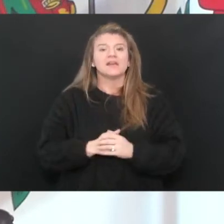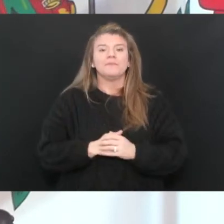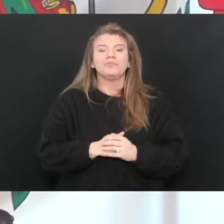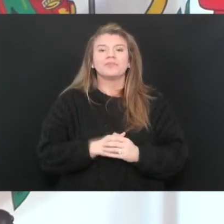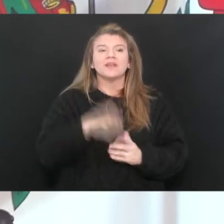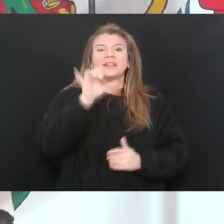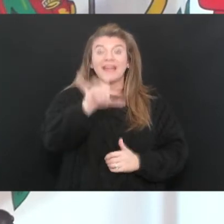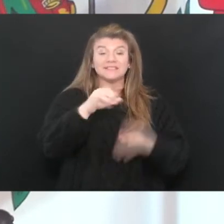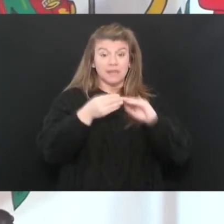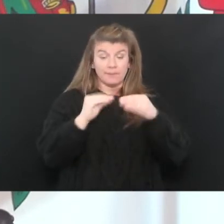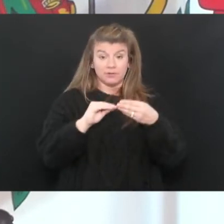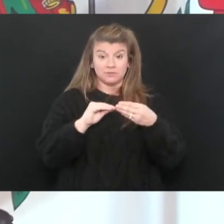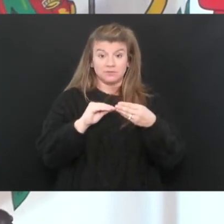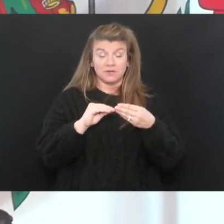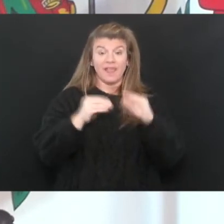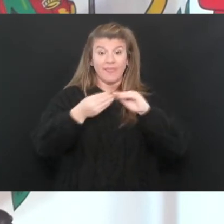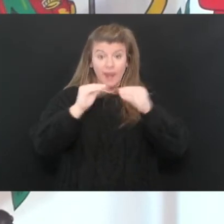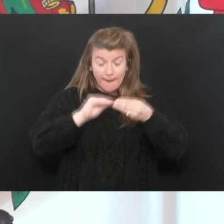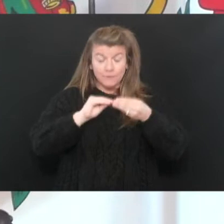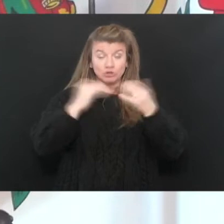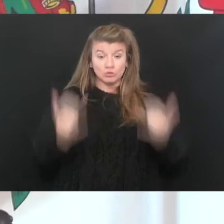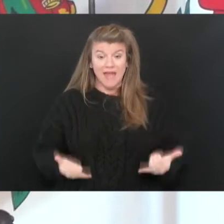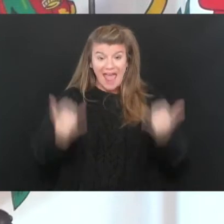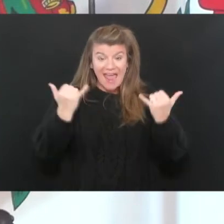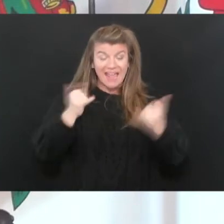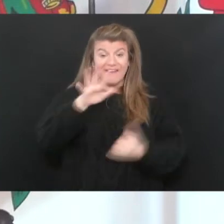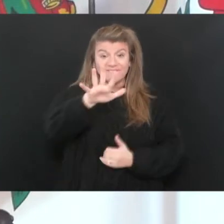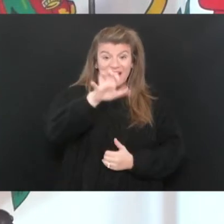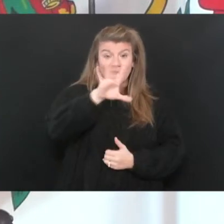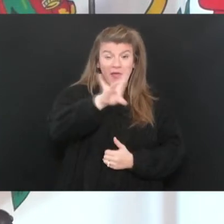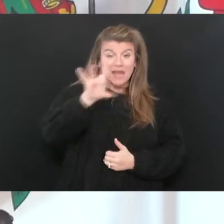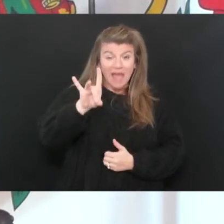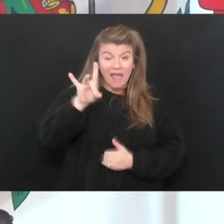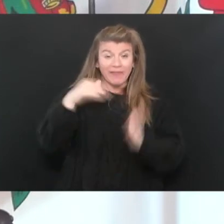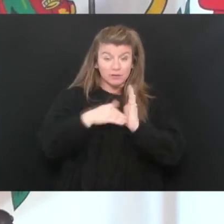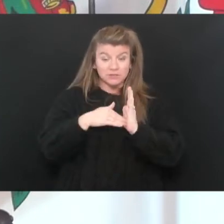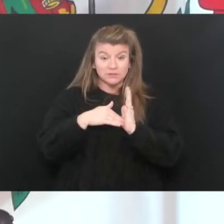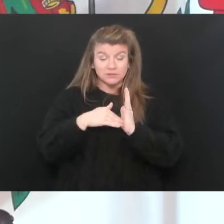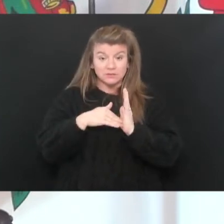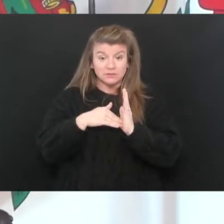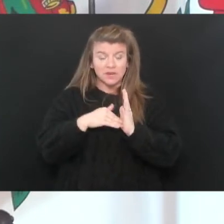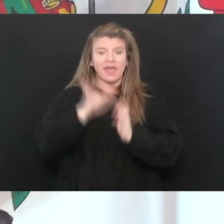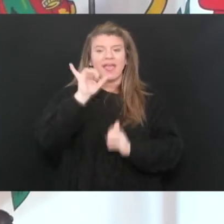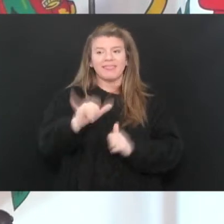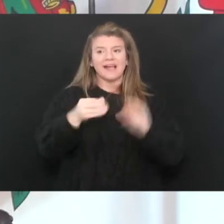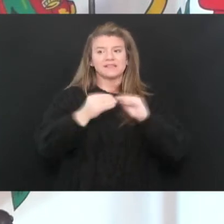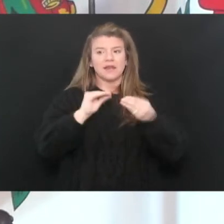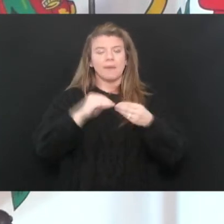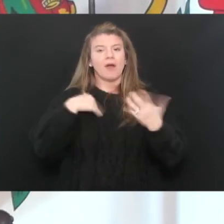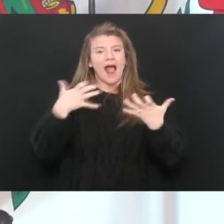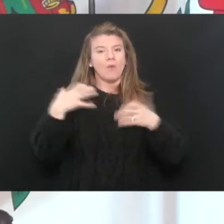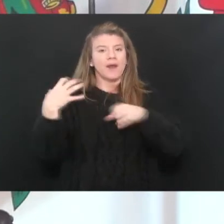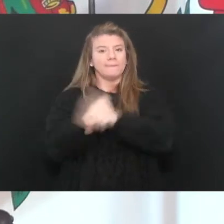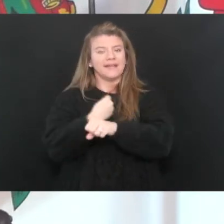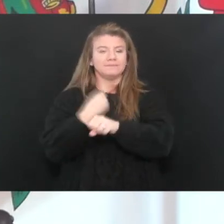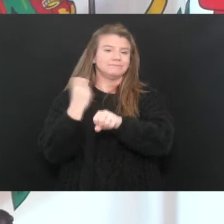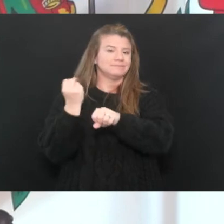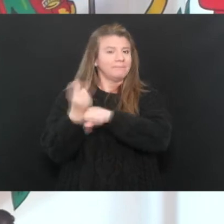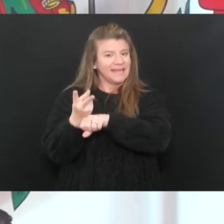that's the number. The number today is 588,000. That's the number we want to beat.